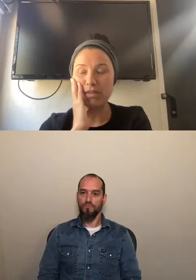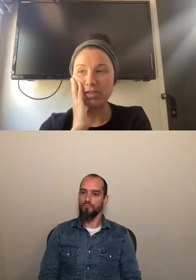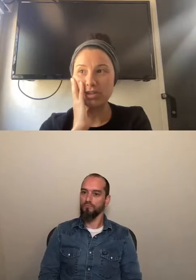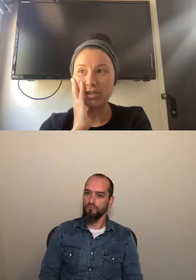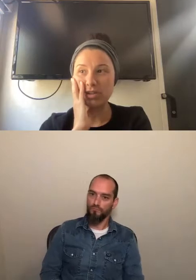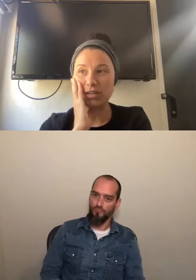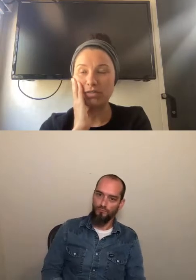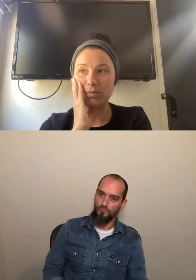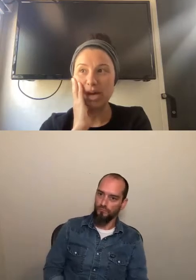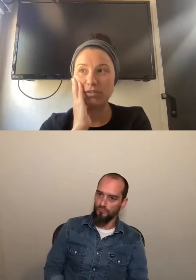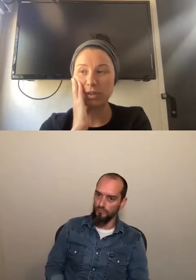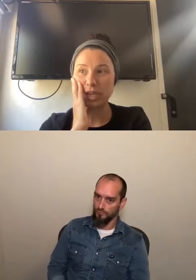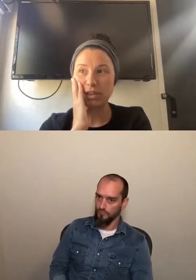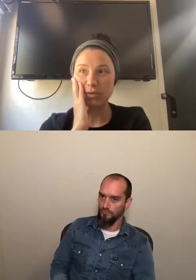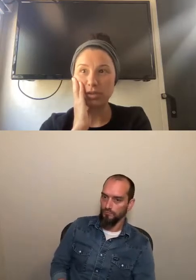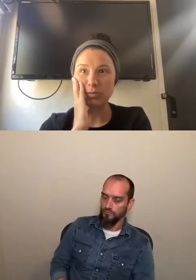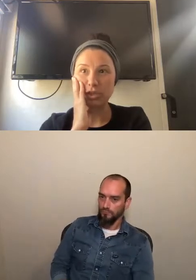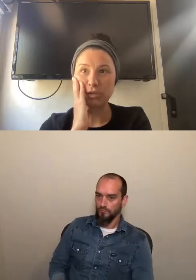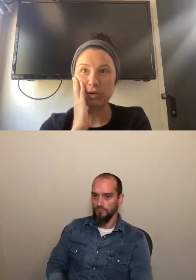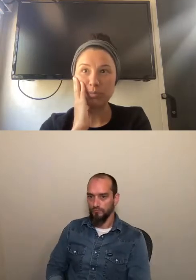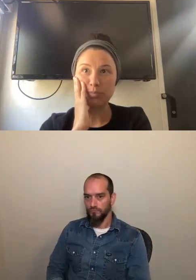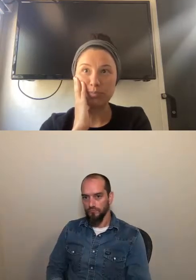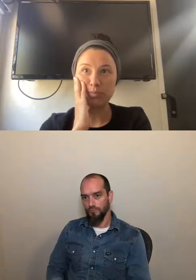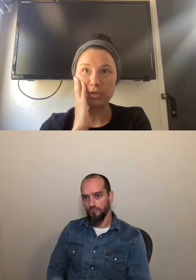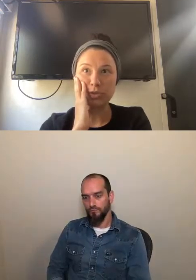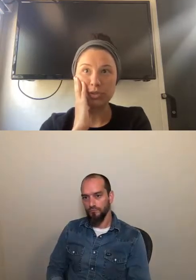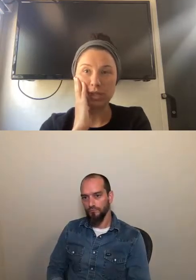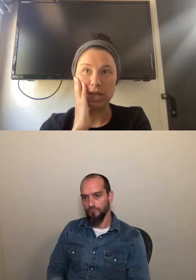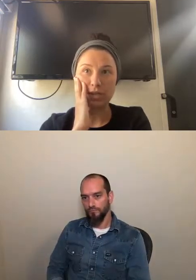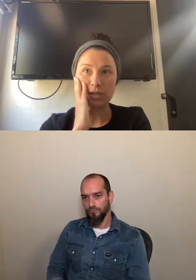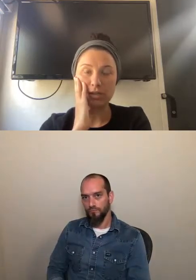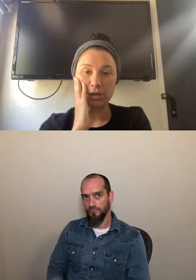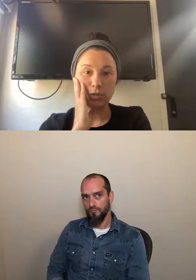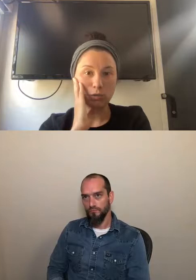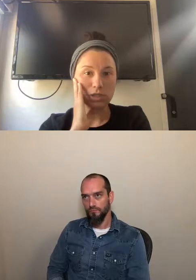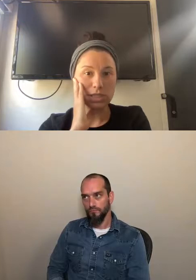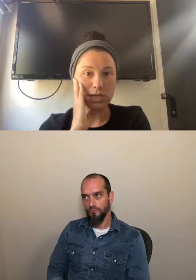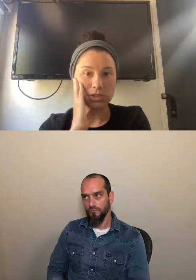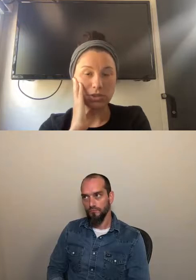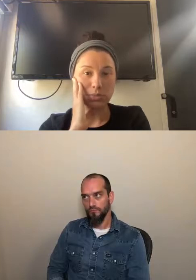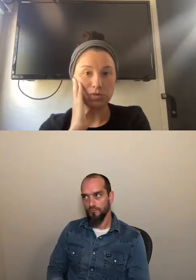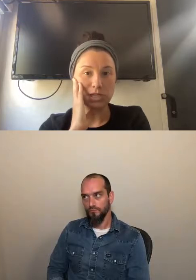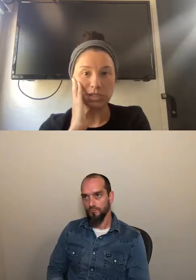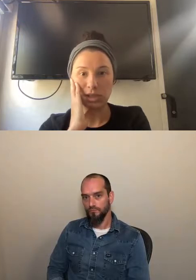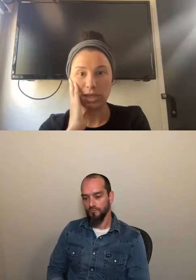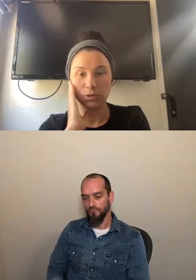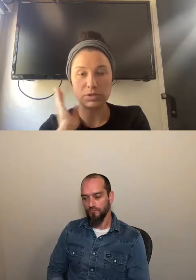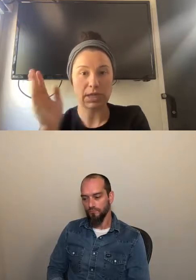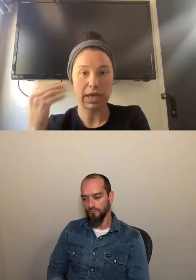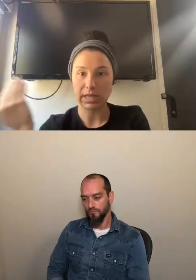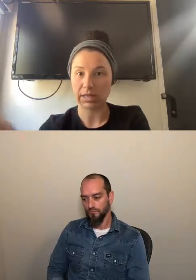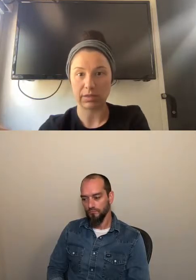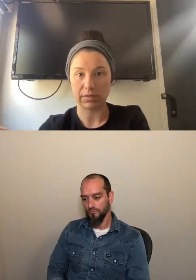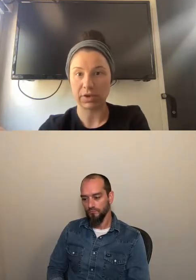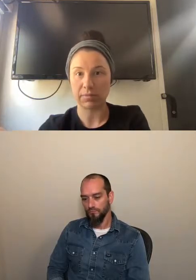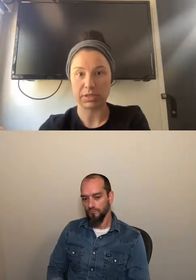Have you ever gotten feedback from a landlord in which you have produced a letter for the tenant to provide to the landlord